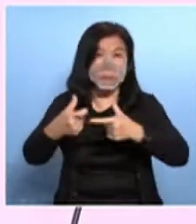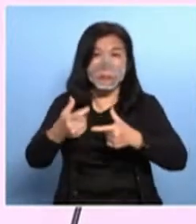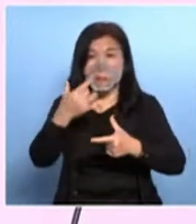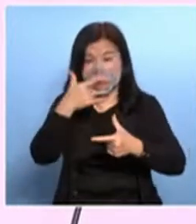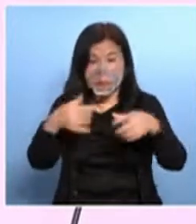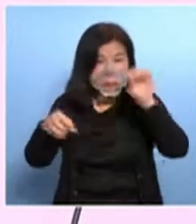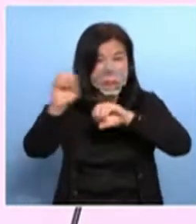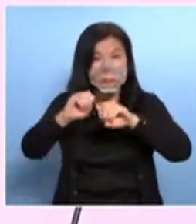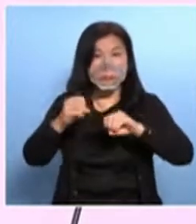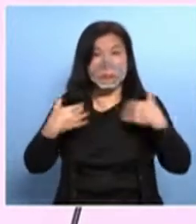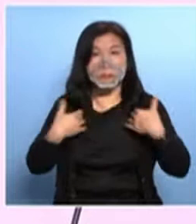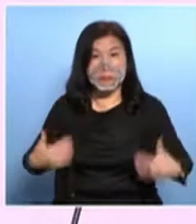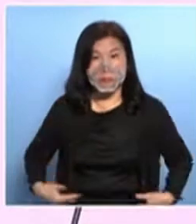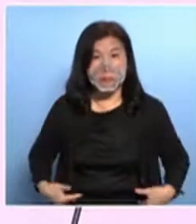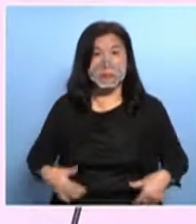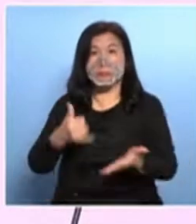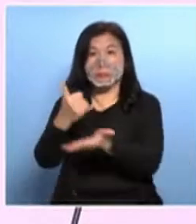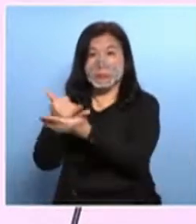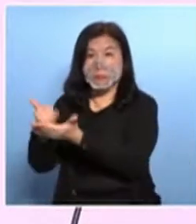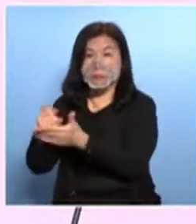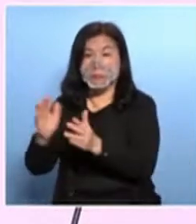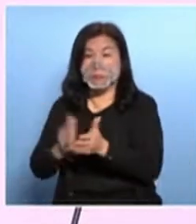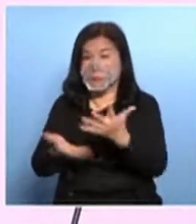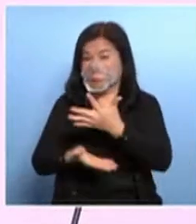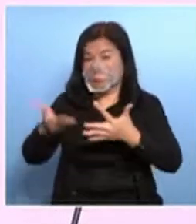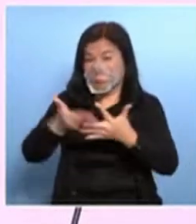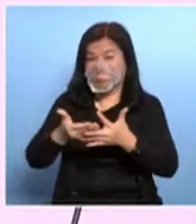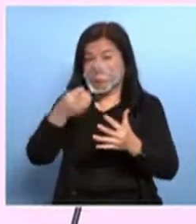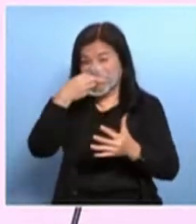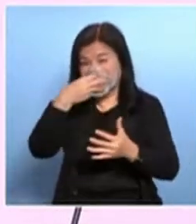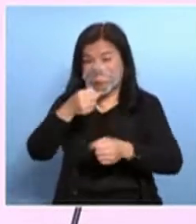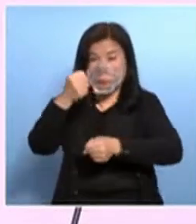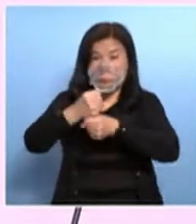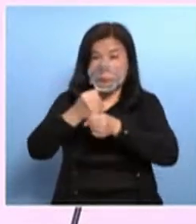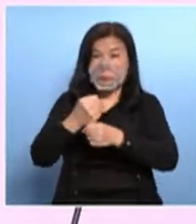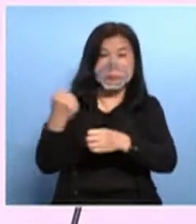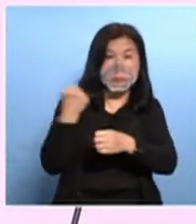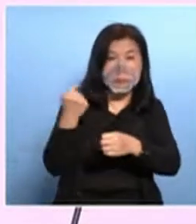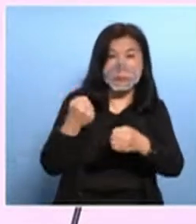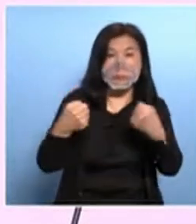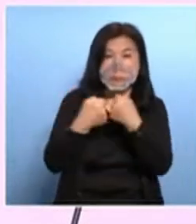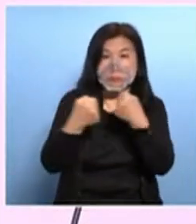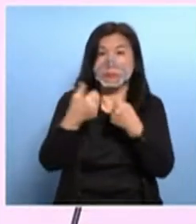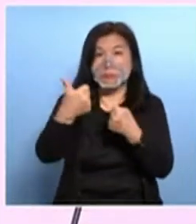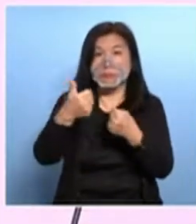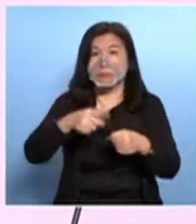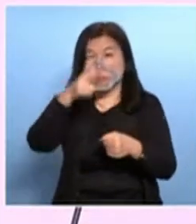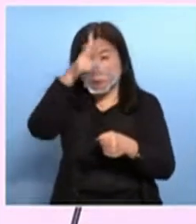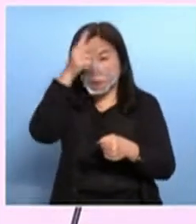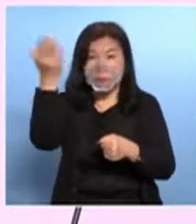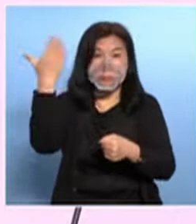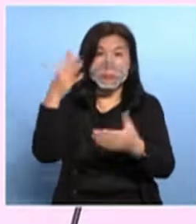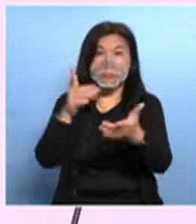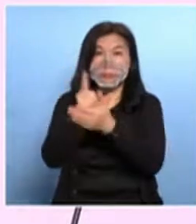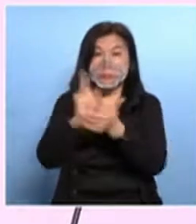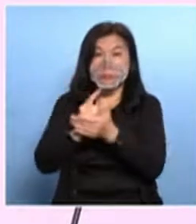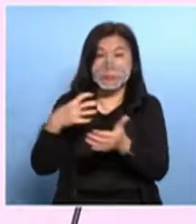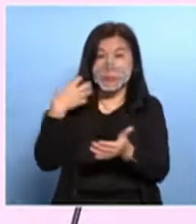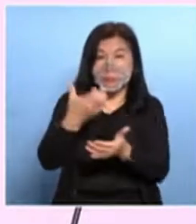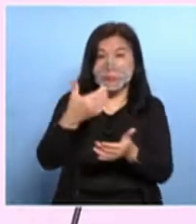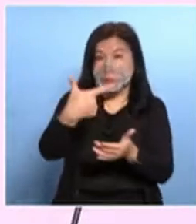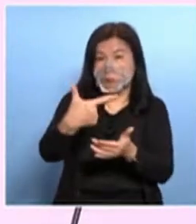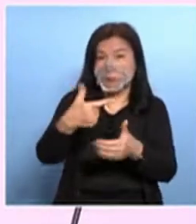center, as well as to raise our productivity and competitiveness in the long run. Last year, the government appointed 8